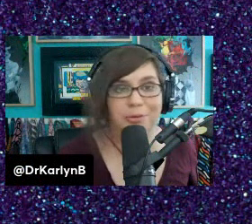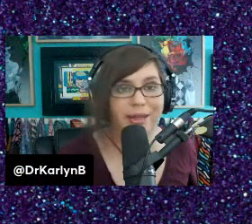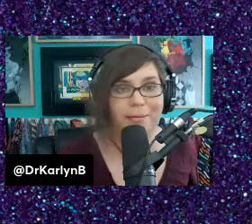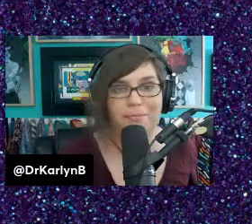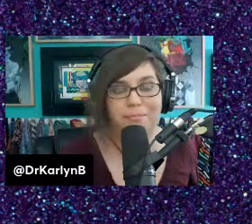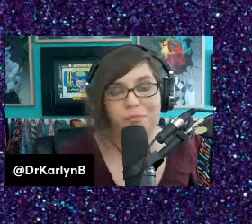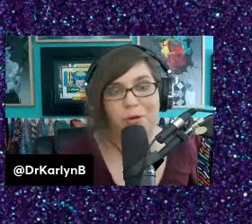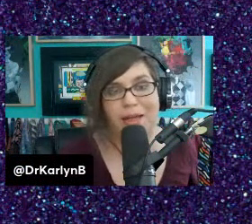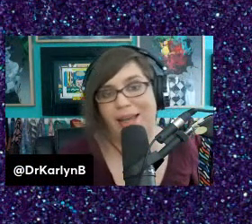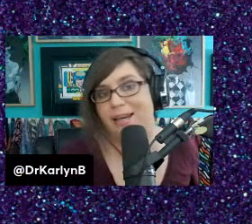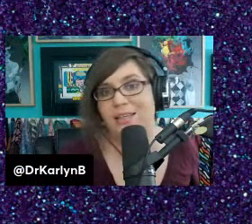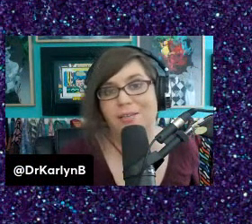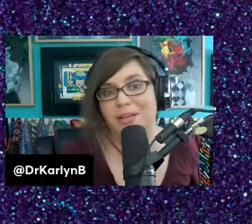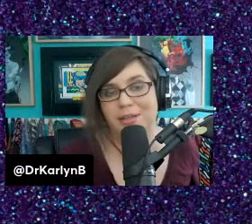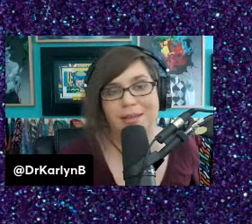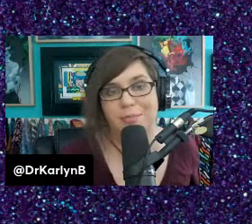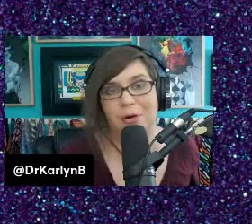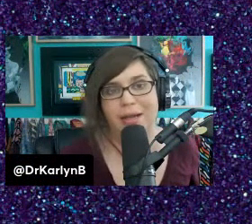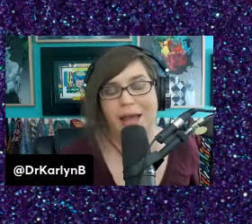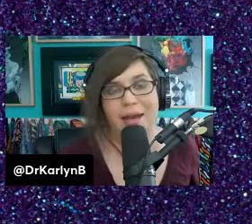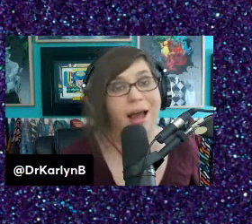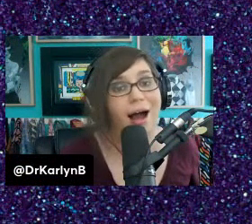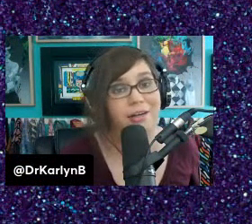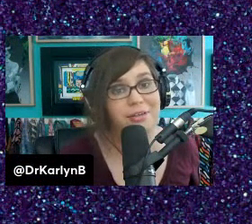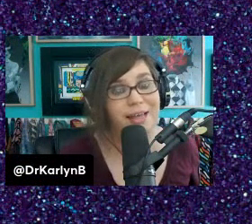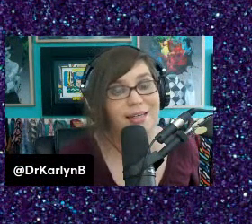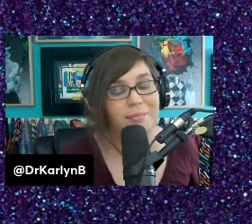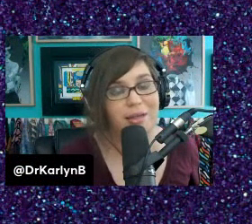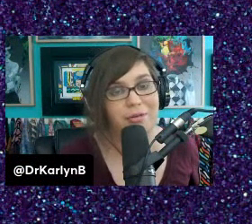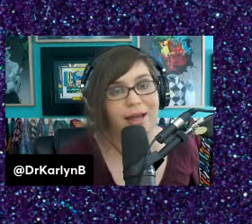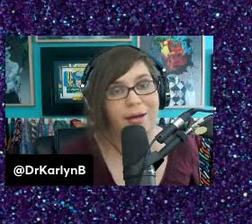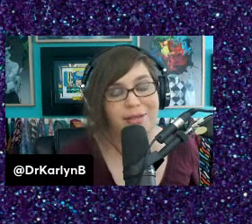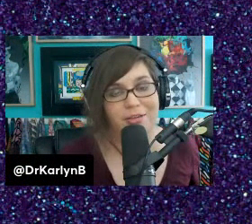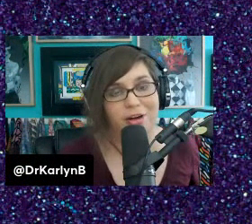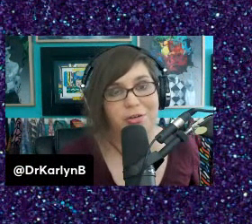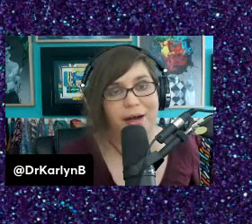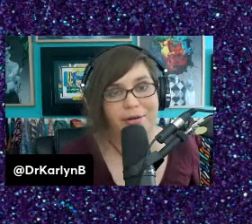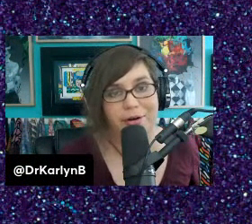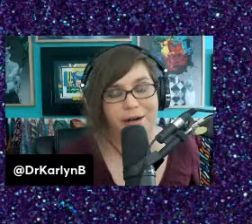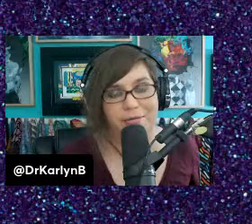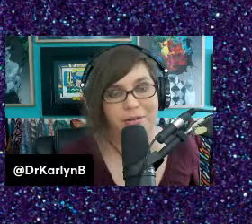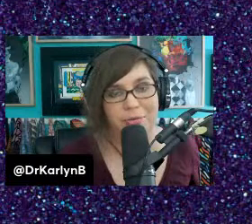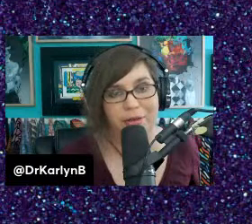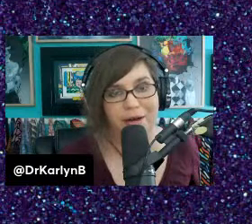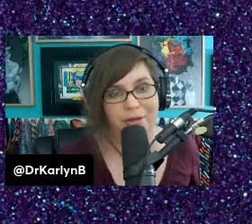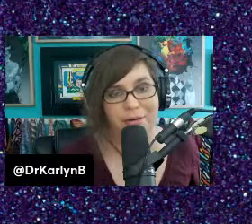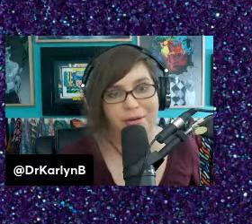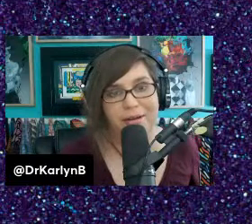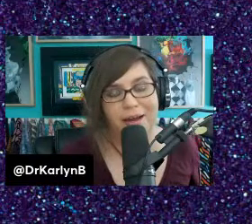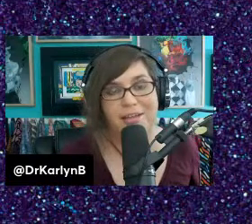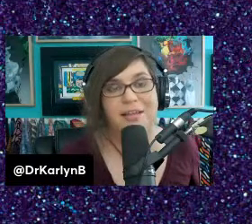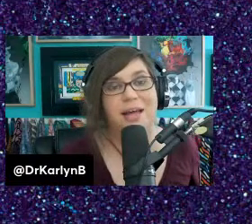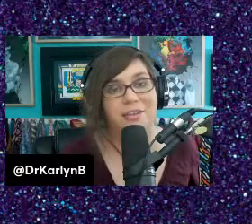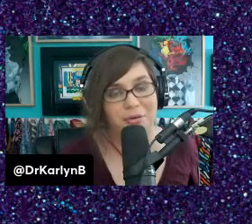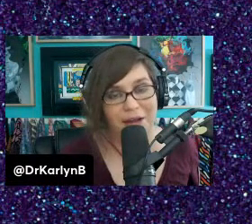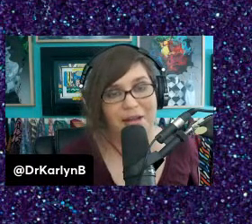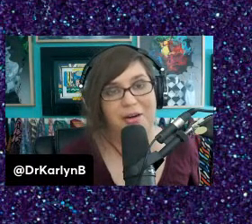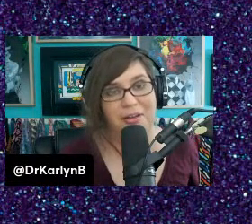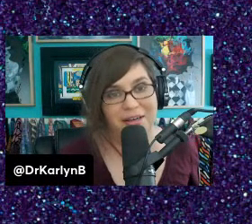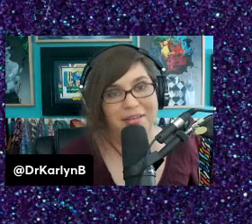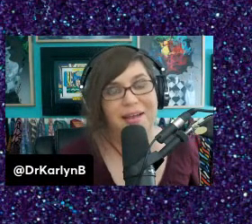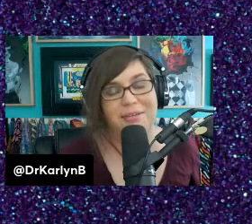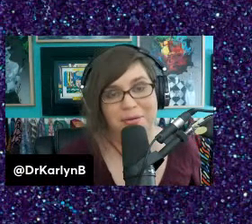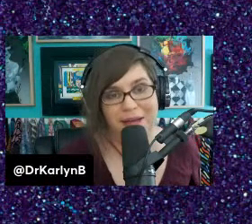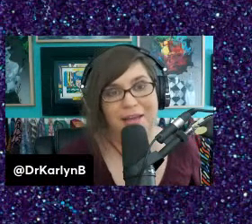worked with him for like 87 years at this point, and I actually said to him the other day, I was like, Joshua, I don't know how to function without you. And he said, that's okay,